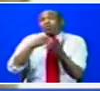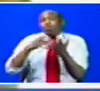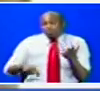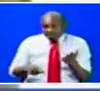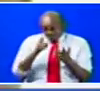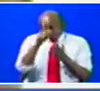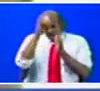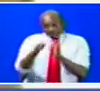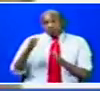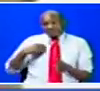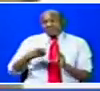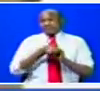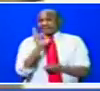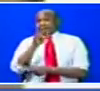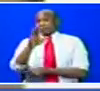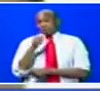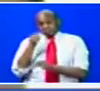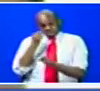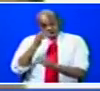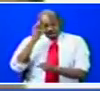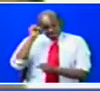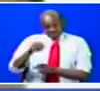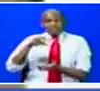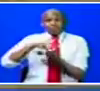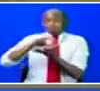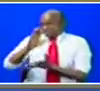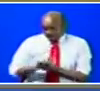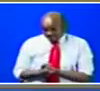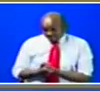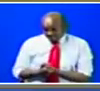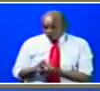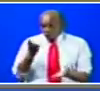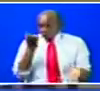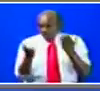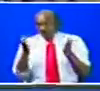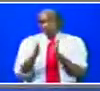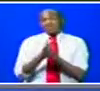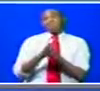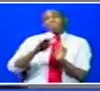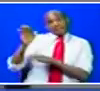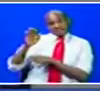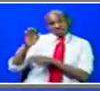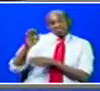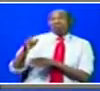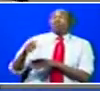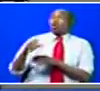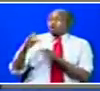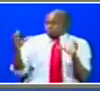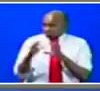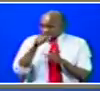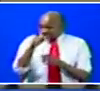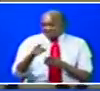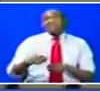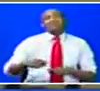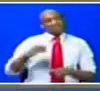that one must first resign from the current parliamentary positions. Compared with parliament, the EALA post is less